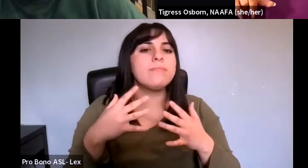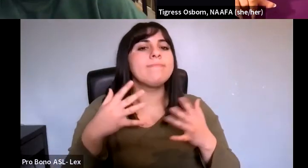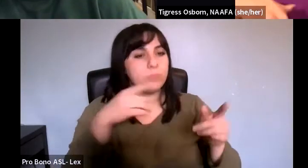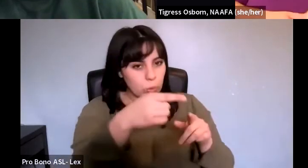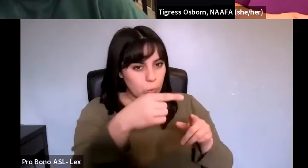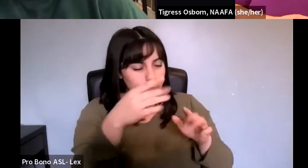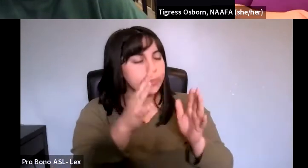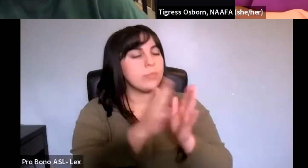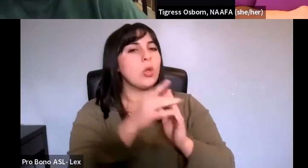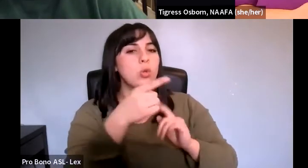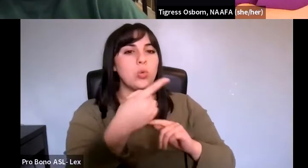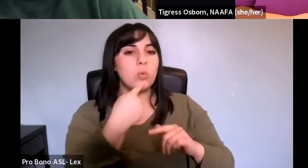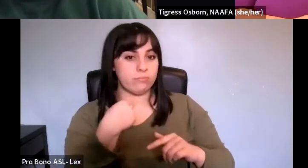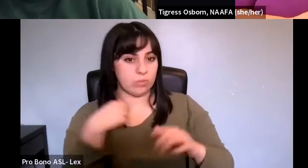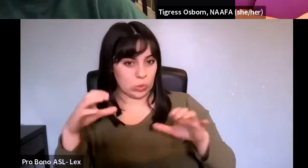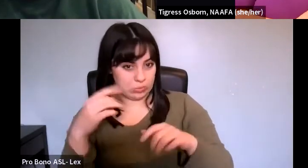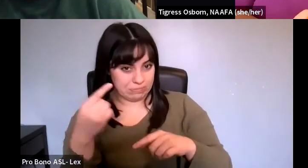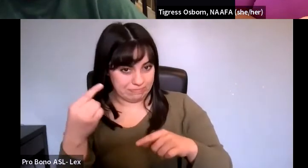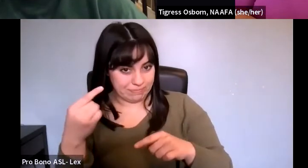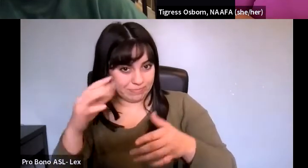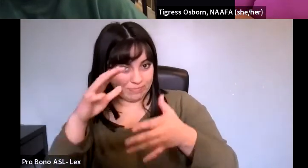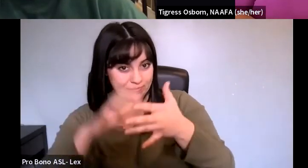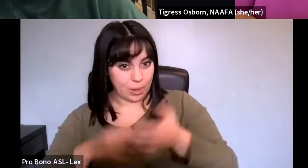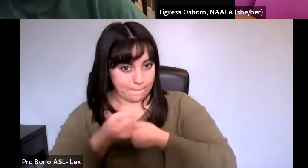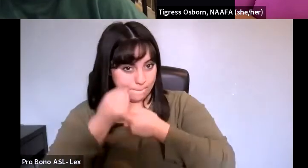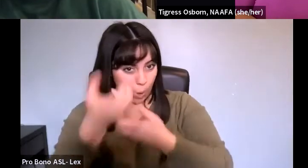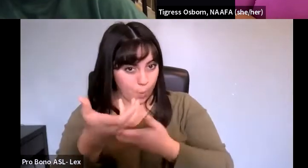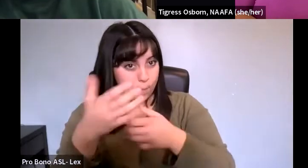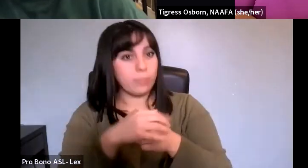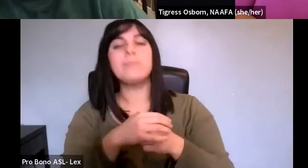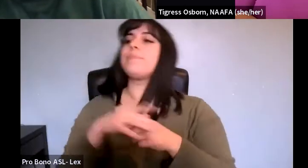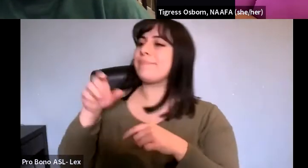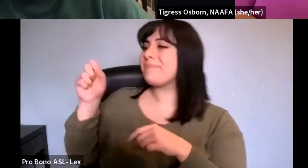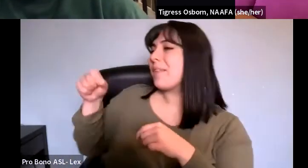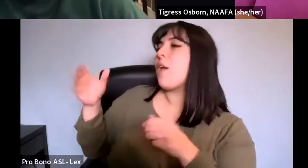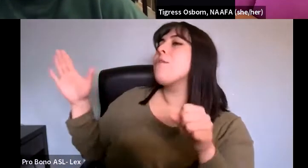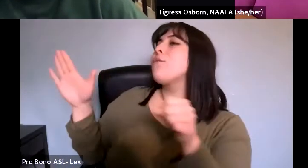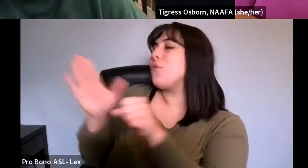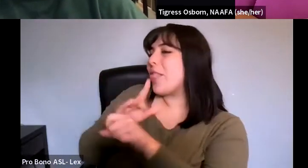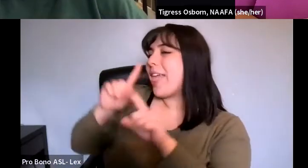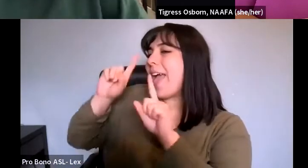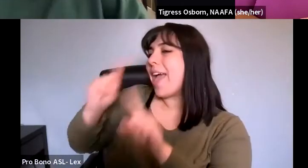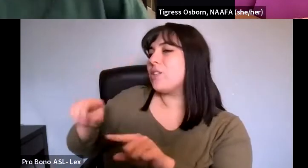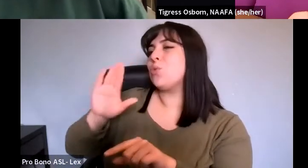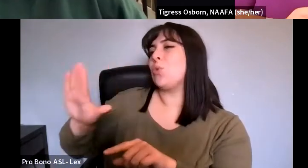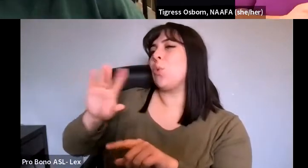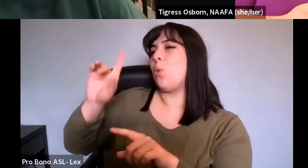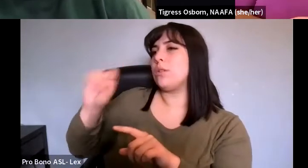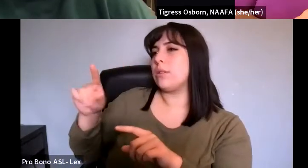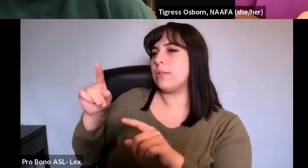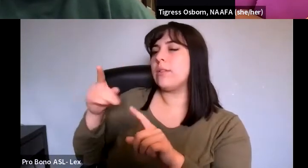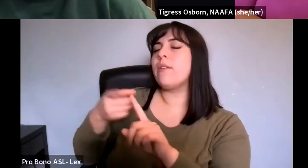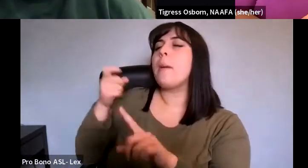you want me to do, you had an assignment for me. Yeah. So it fully answers the question that that Bill